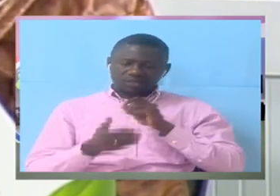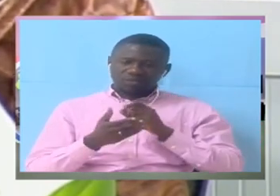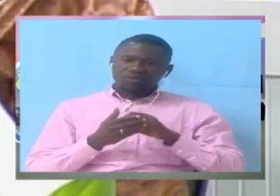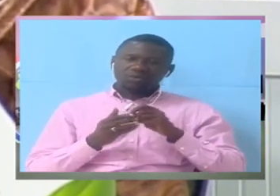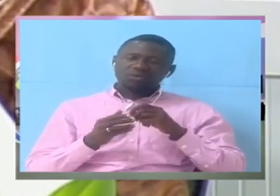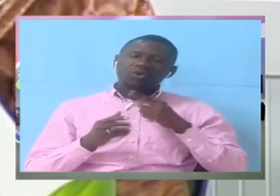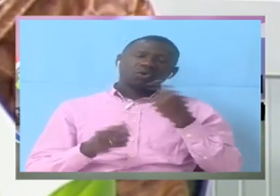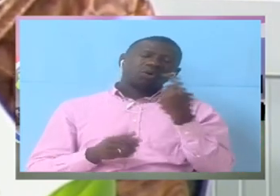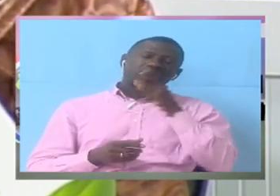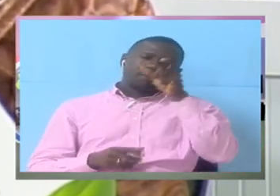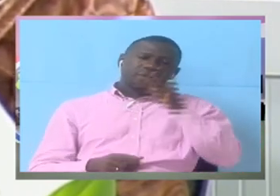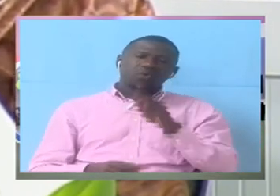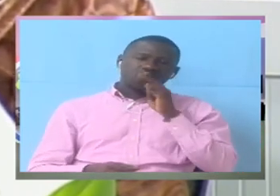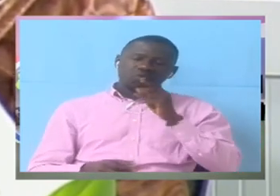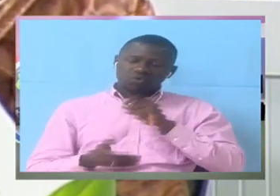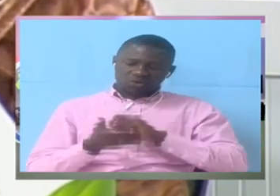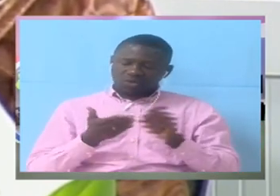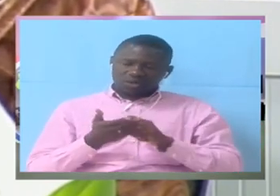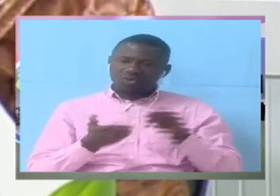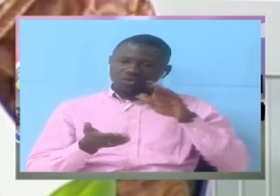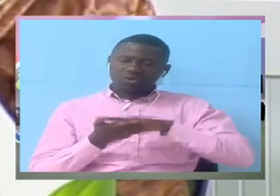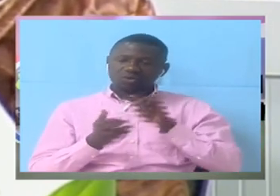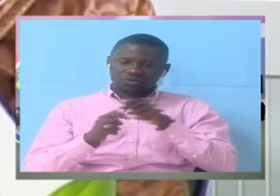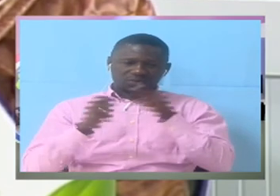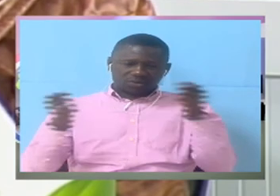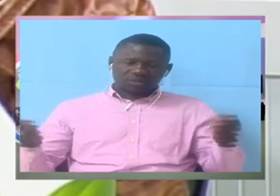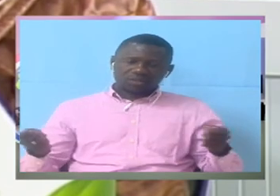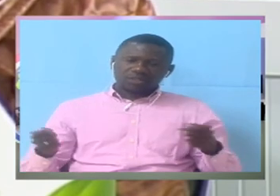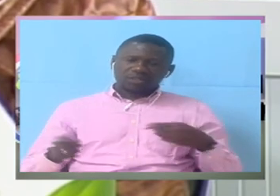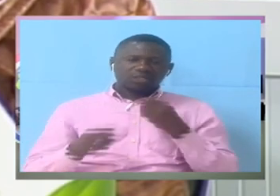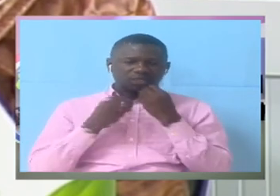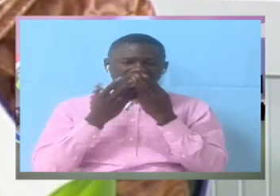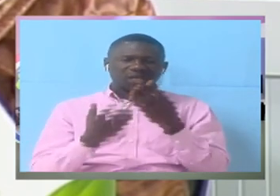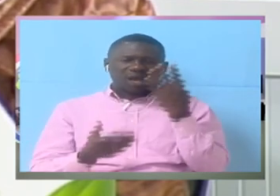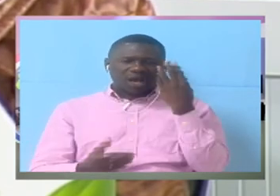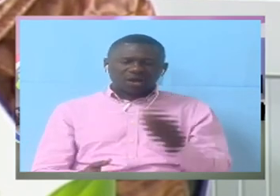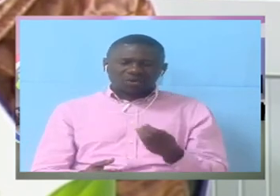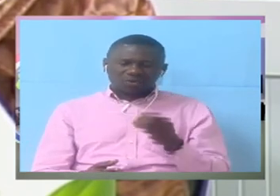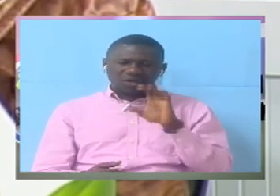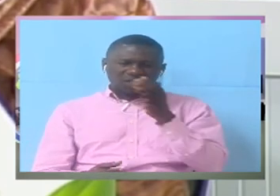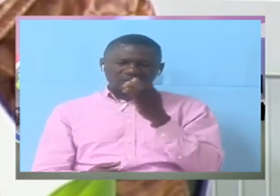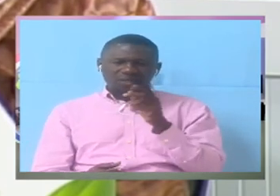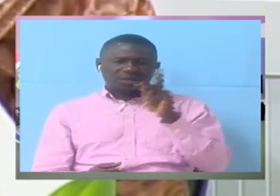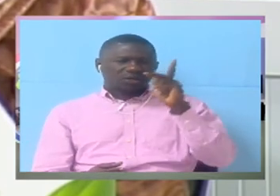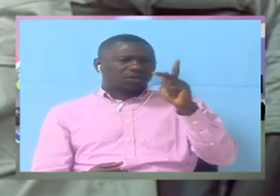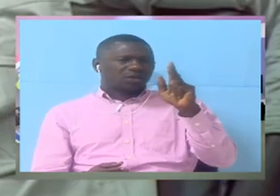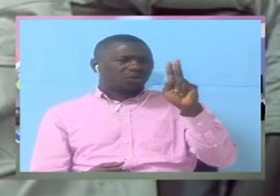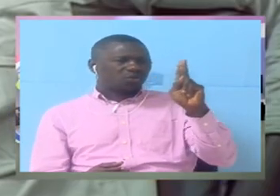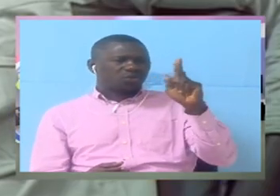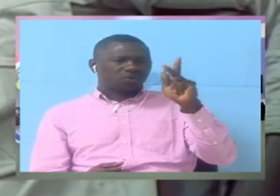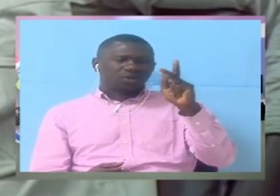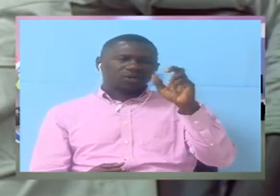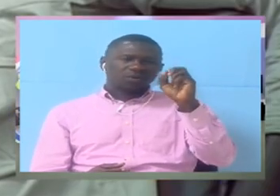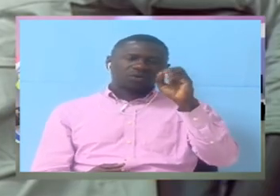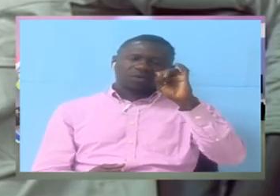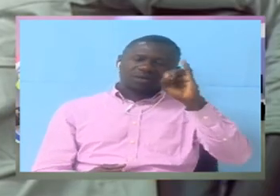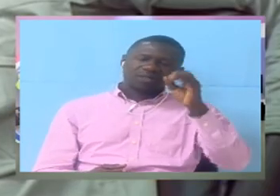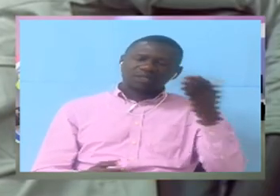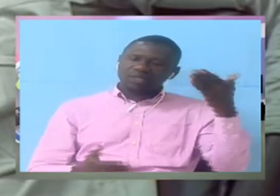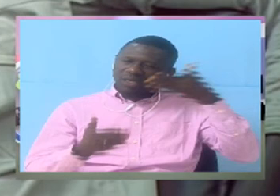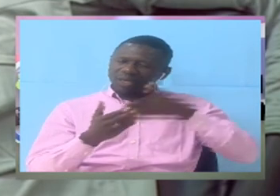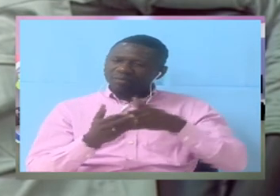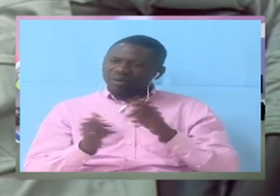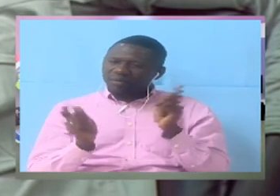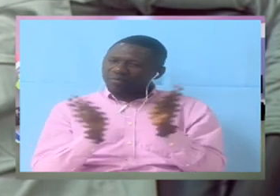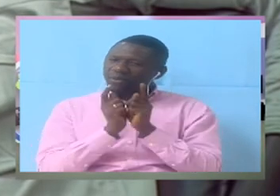OJ was the only one who wrote that on the newspaper, and we saw that. He said, how can Kukwe come and meet with Yajame when Joof Dampha